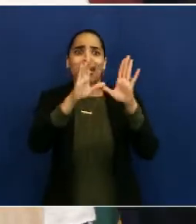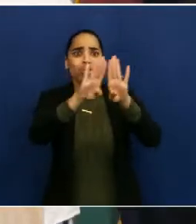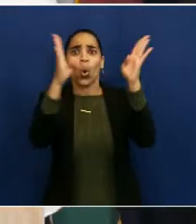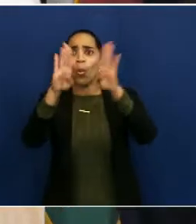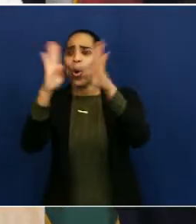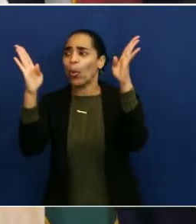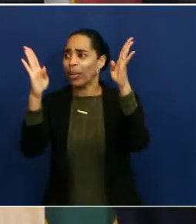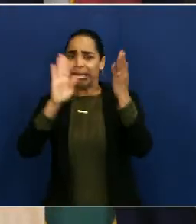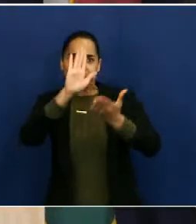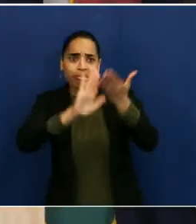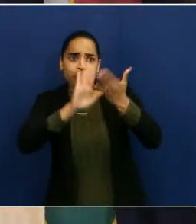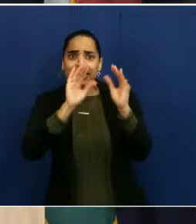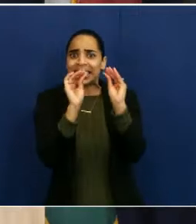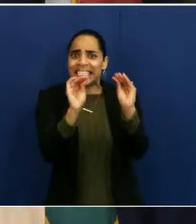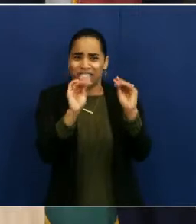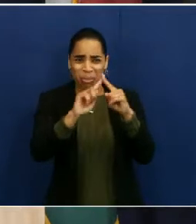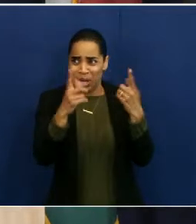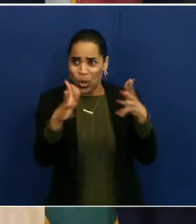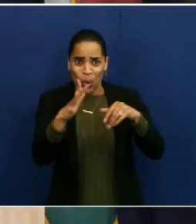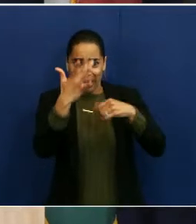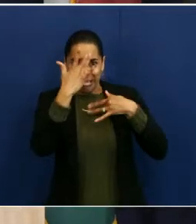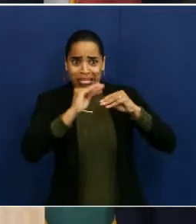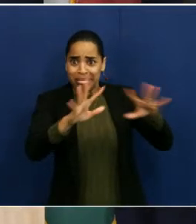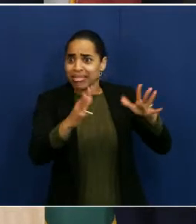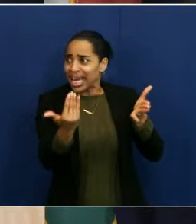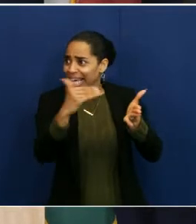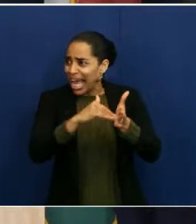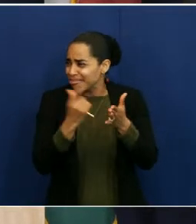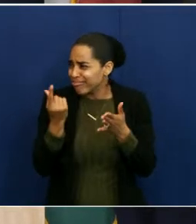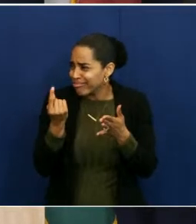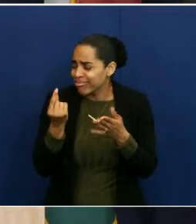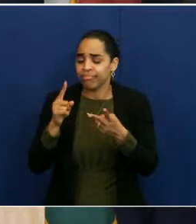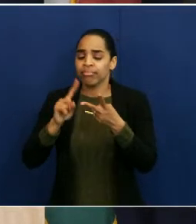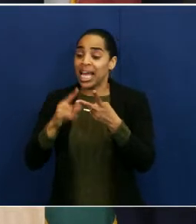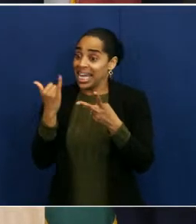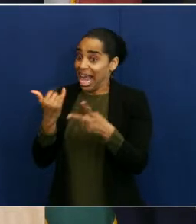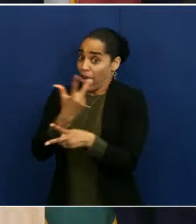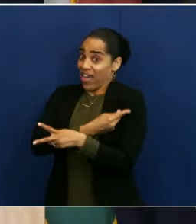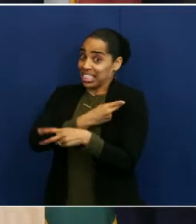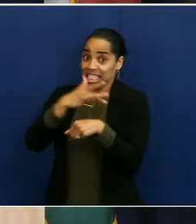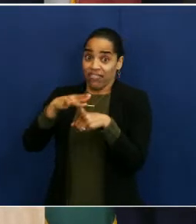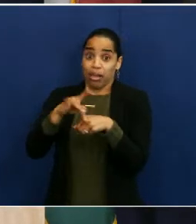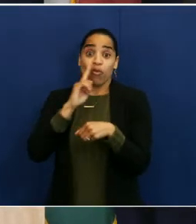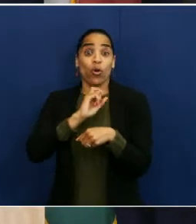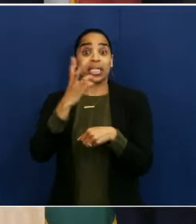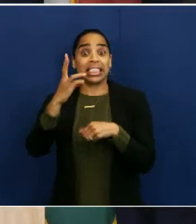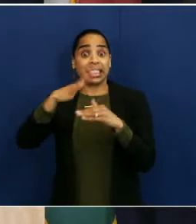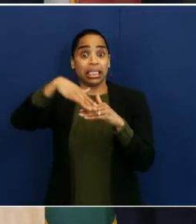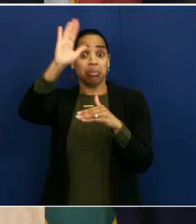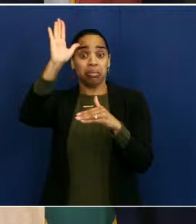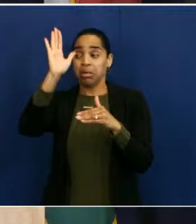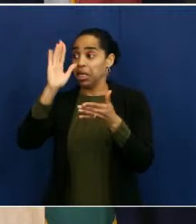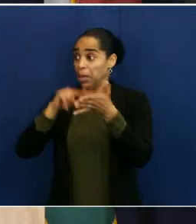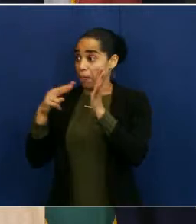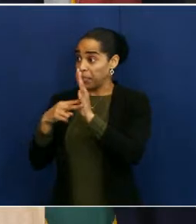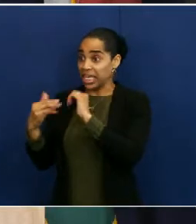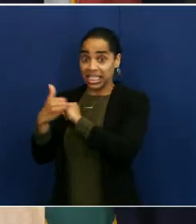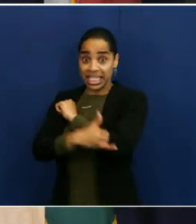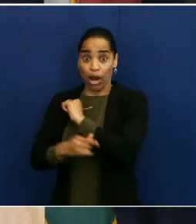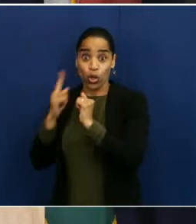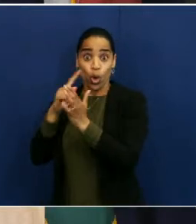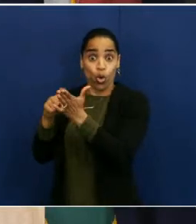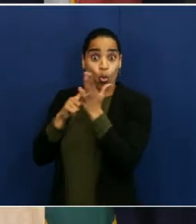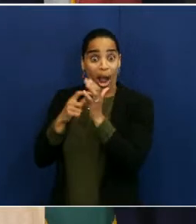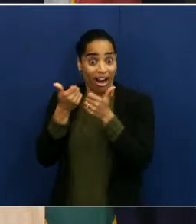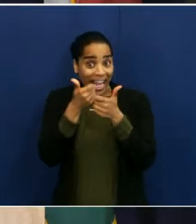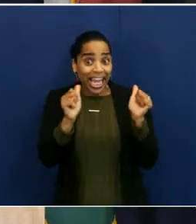future outbreaks? And her second question is, now that vaccines are available to all age groups, would the county recommend requiring vaccines for college students?